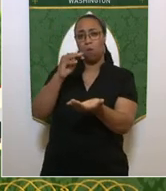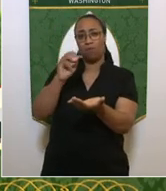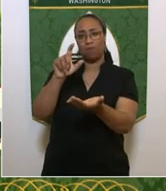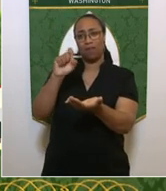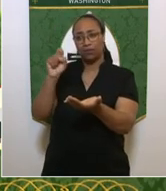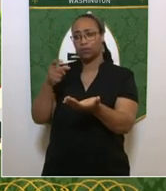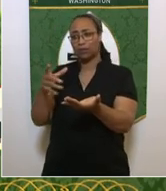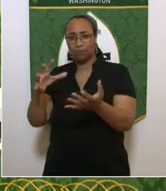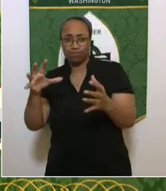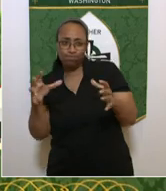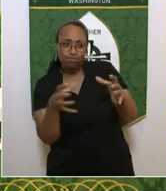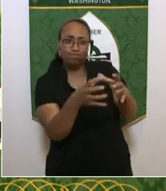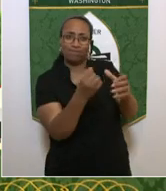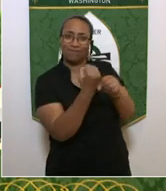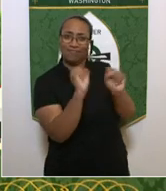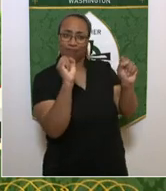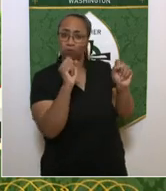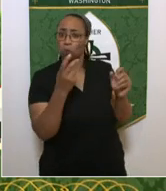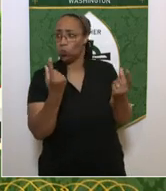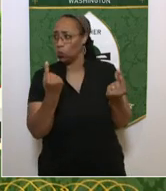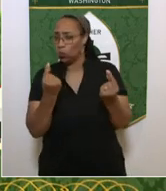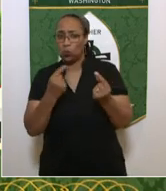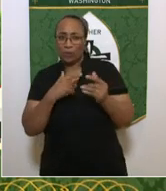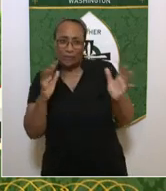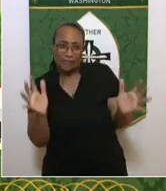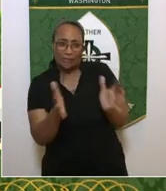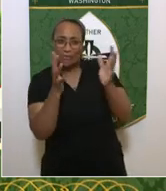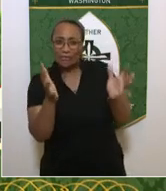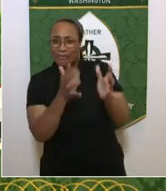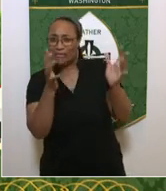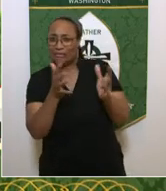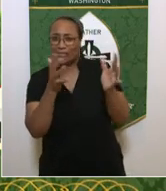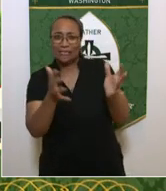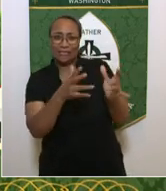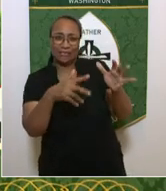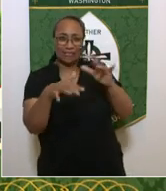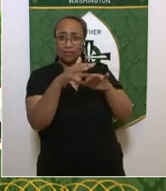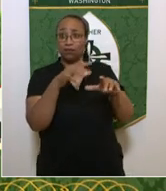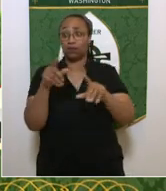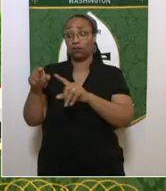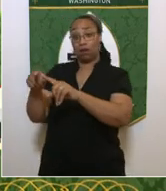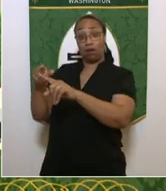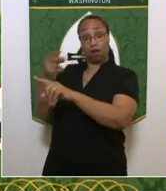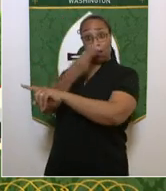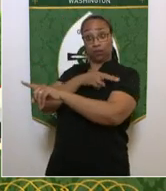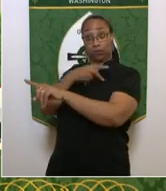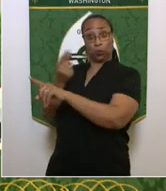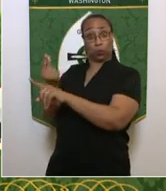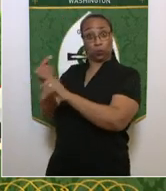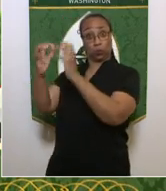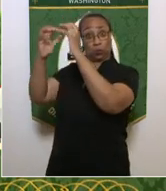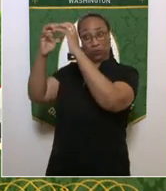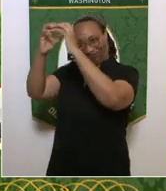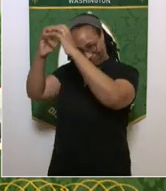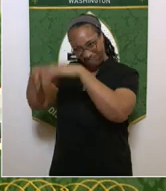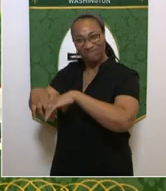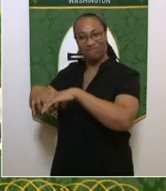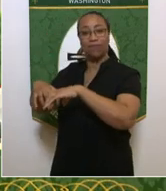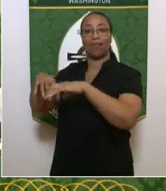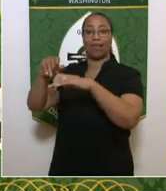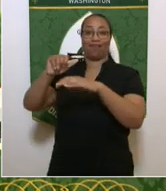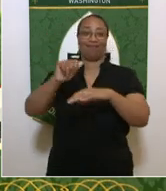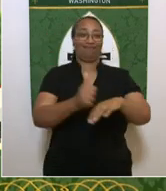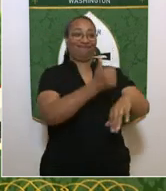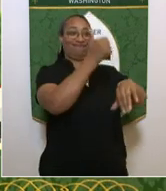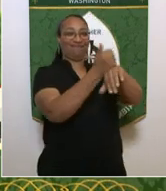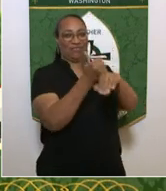hospital/shelter, and we built short-term family housing across all 8 wards of the district. And as a result, we've driven